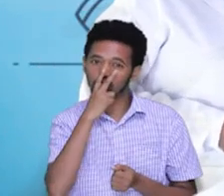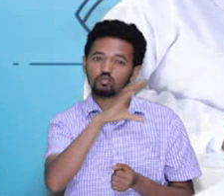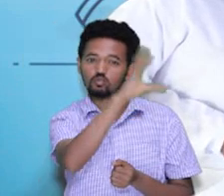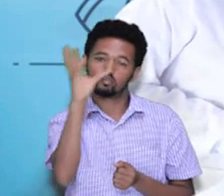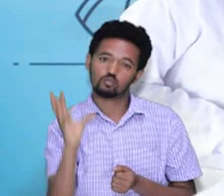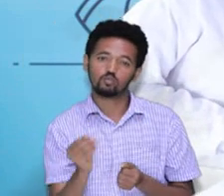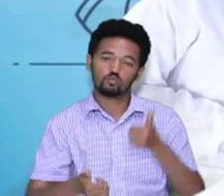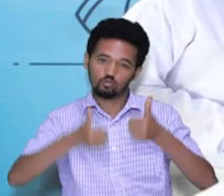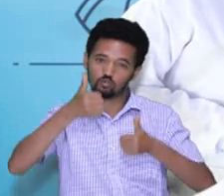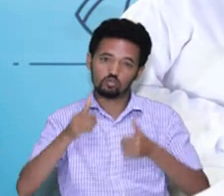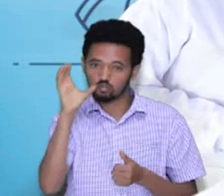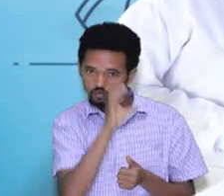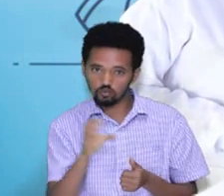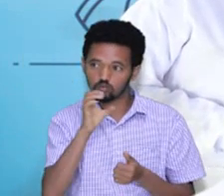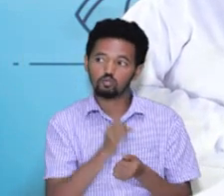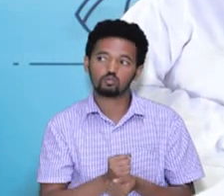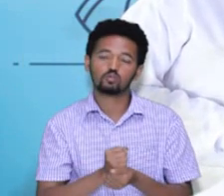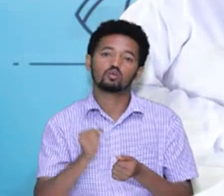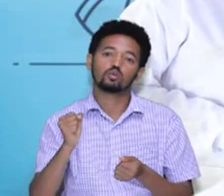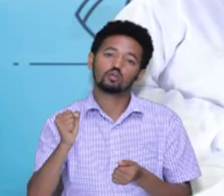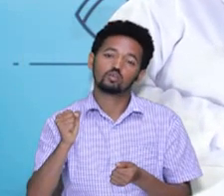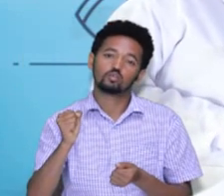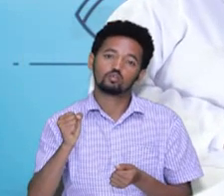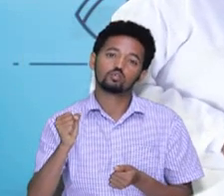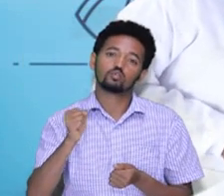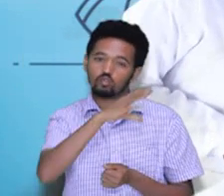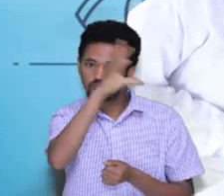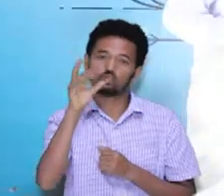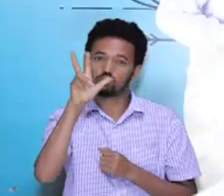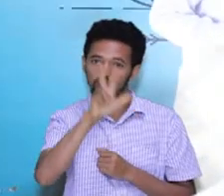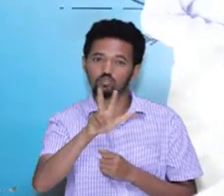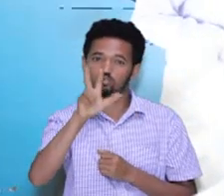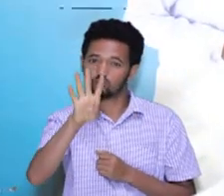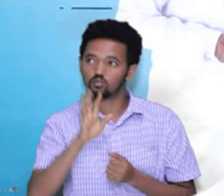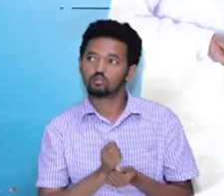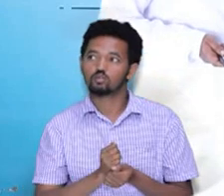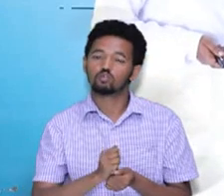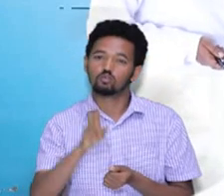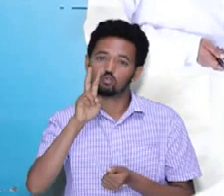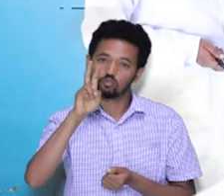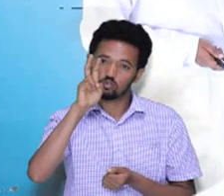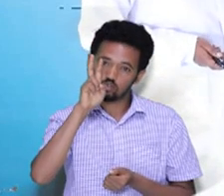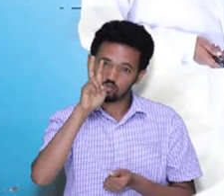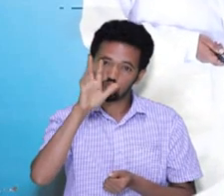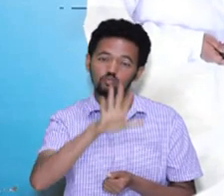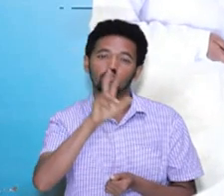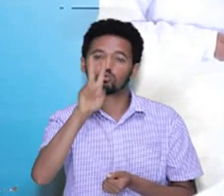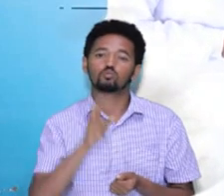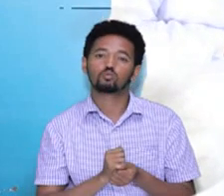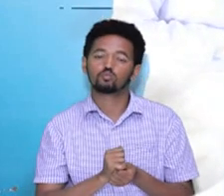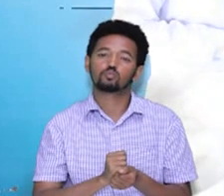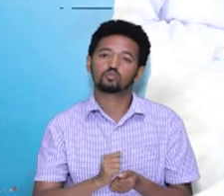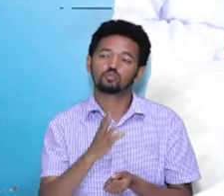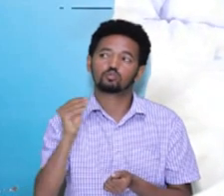Africa, which is found in the Republic of Southern Africa, located at 52 minutes south.